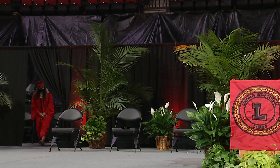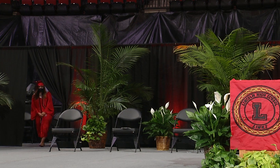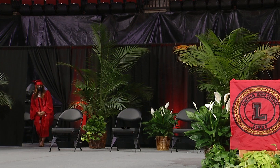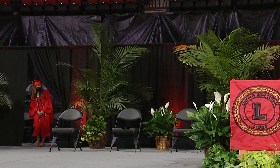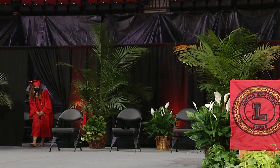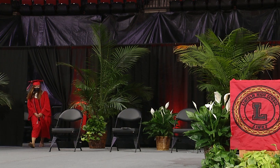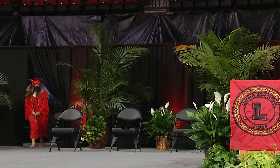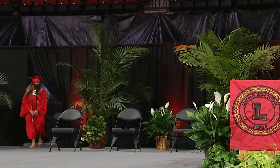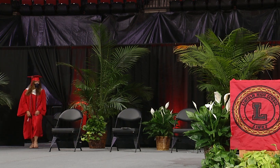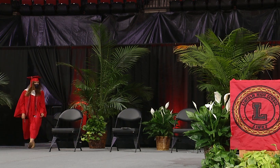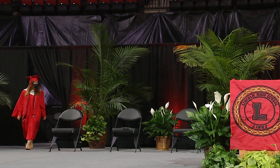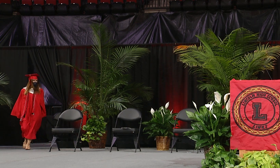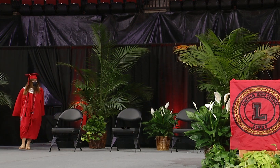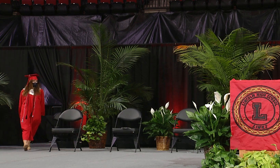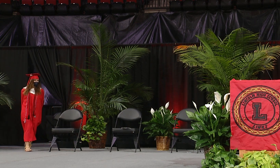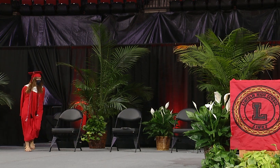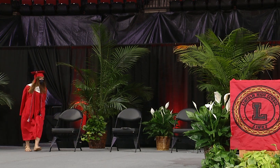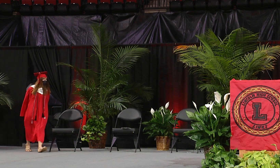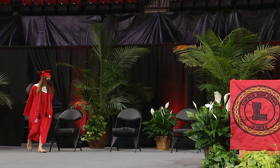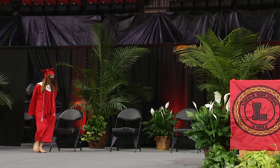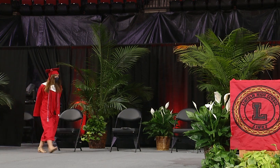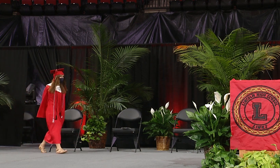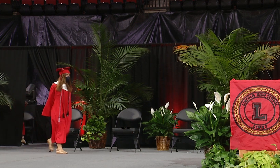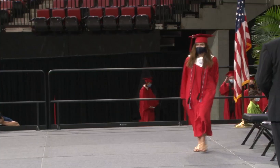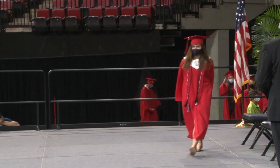Avelina Baird.